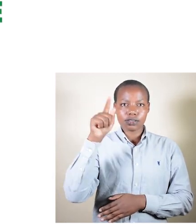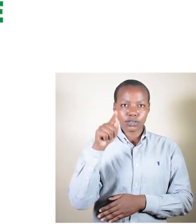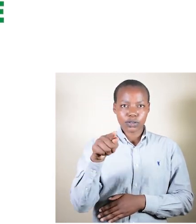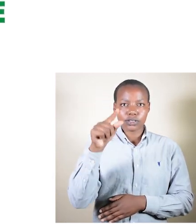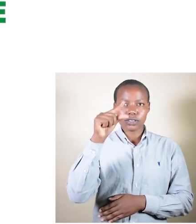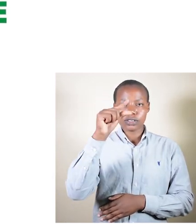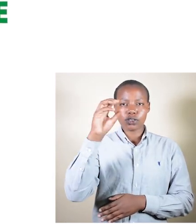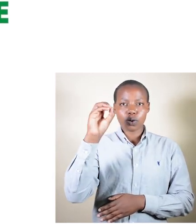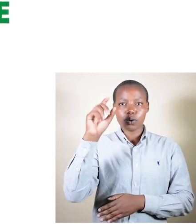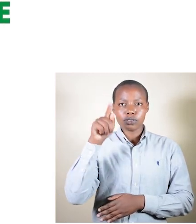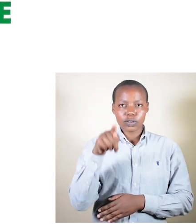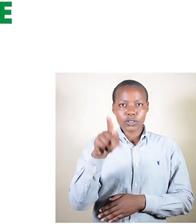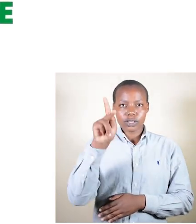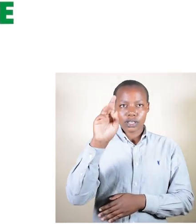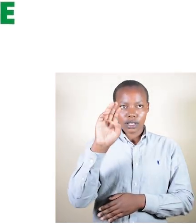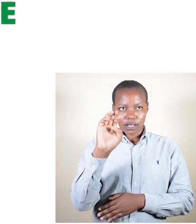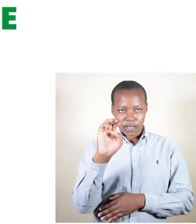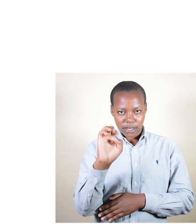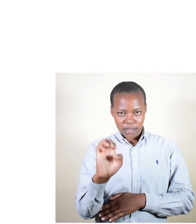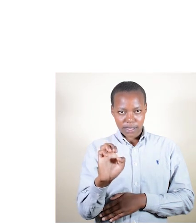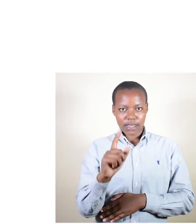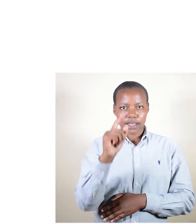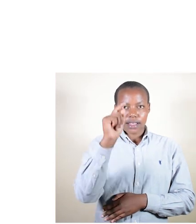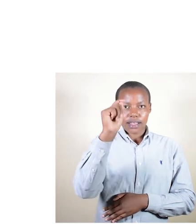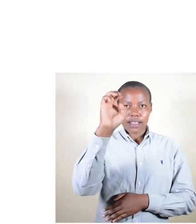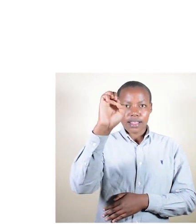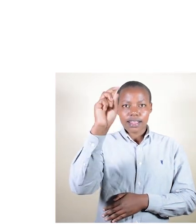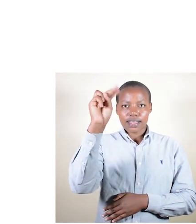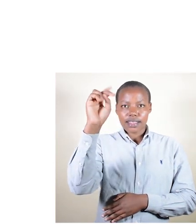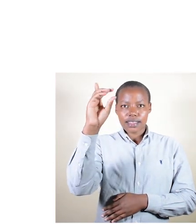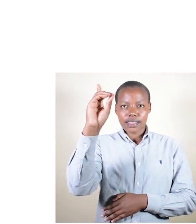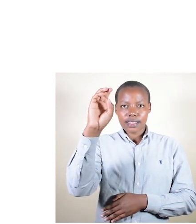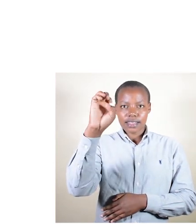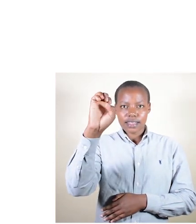www.ntsa.go.ke and downloaded for free. The tender